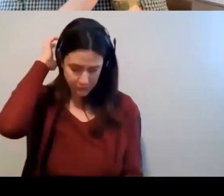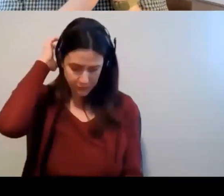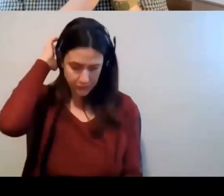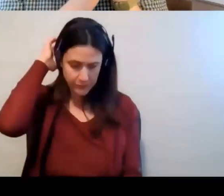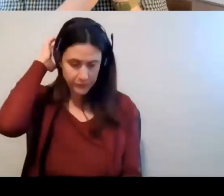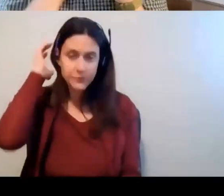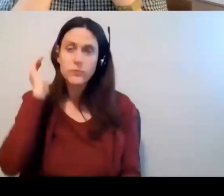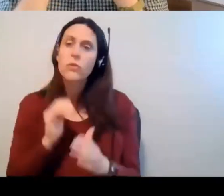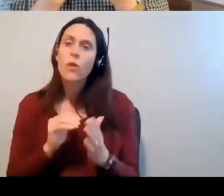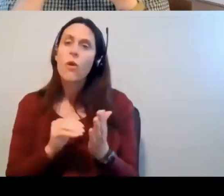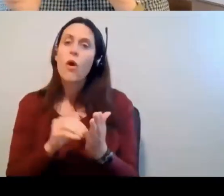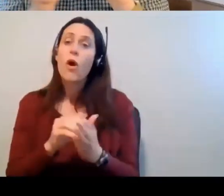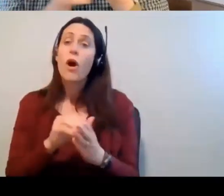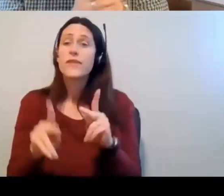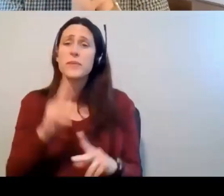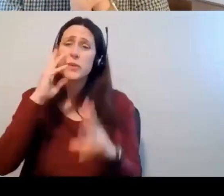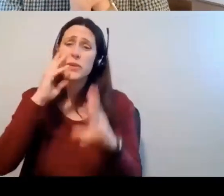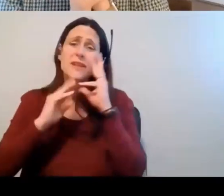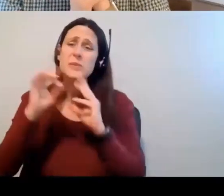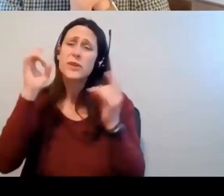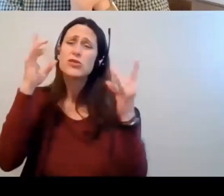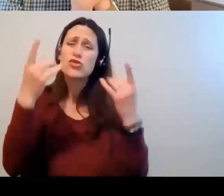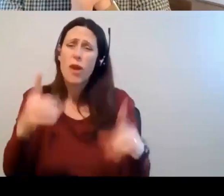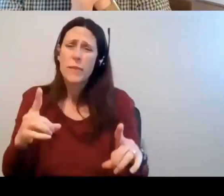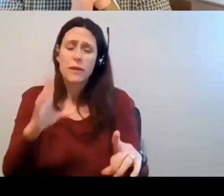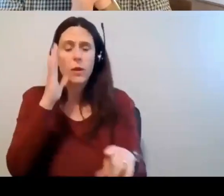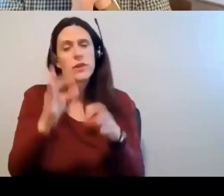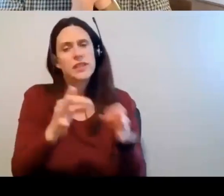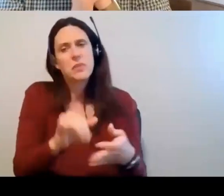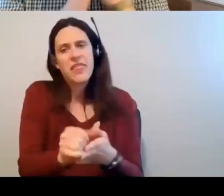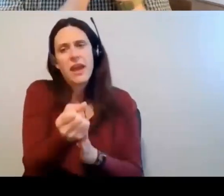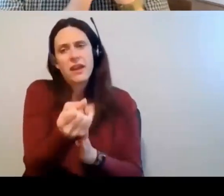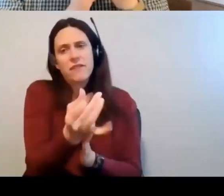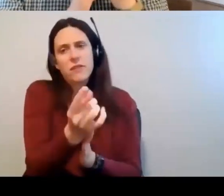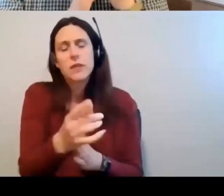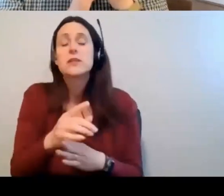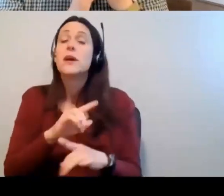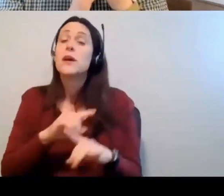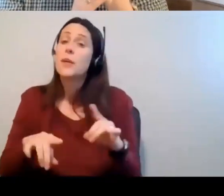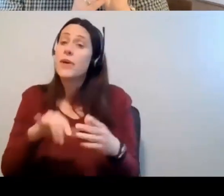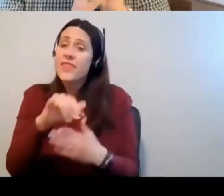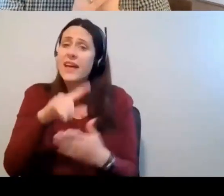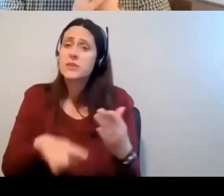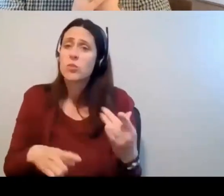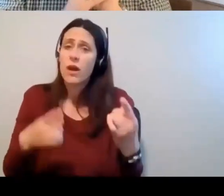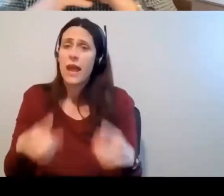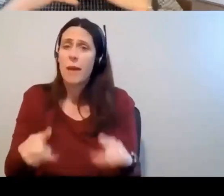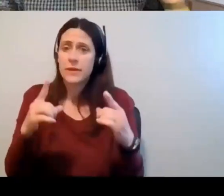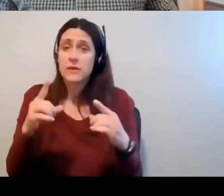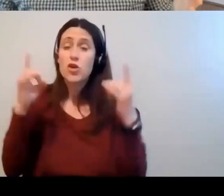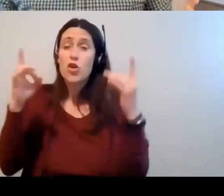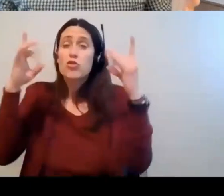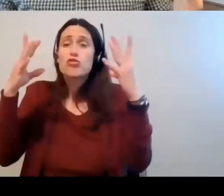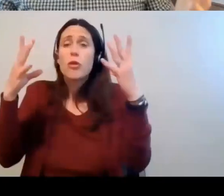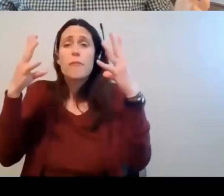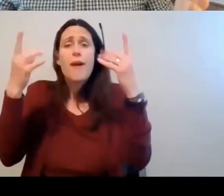Oftentimes when people experience trauma, which we'll talk briefly about trauma in a little while, that's what happens, right? I'm in a traumatic experience and